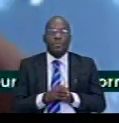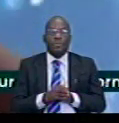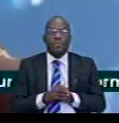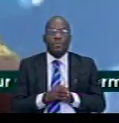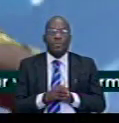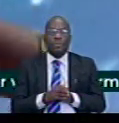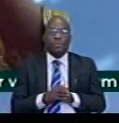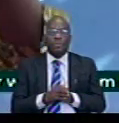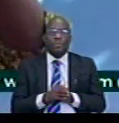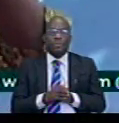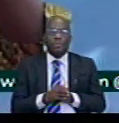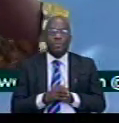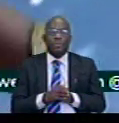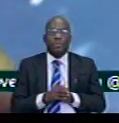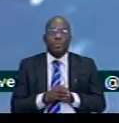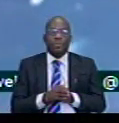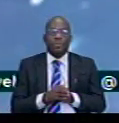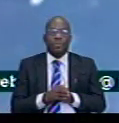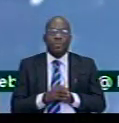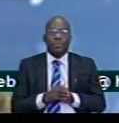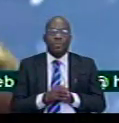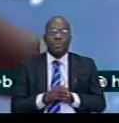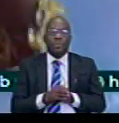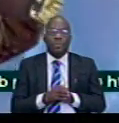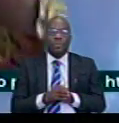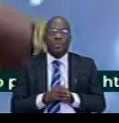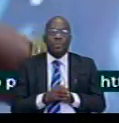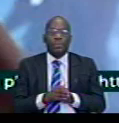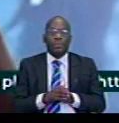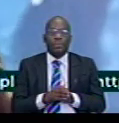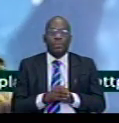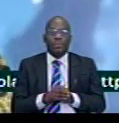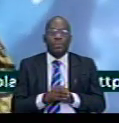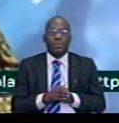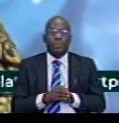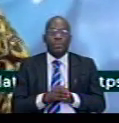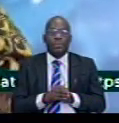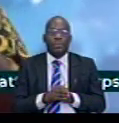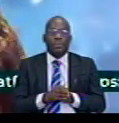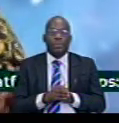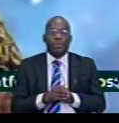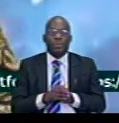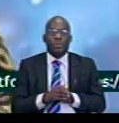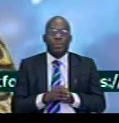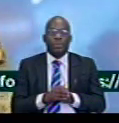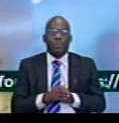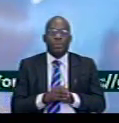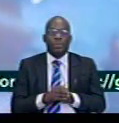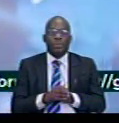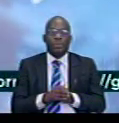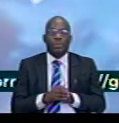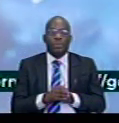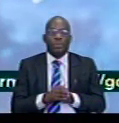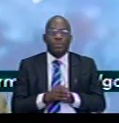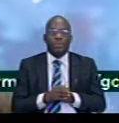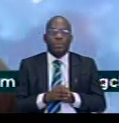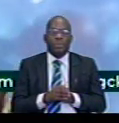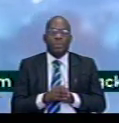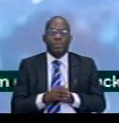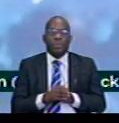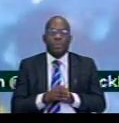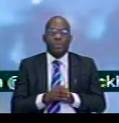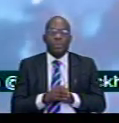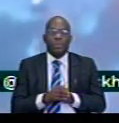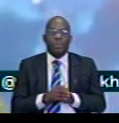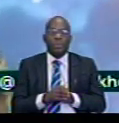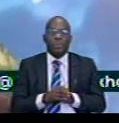va tojia maule dagbele mi ba gbe o mo amen luka mawu wonu mo le 2020